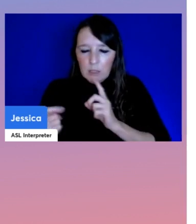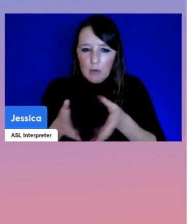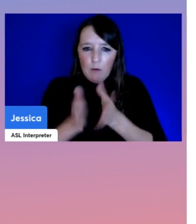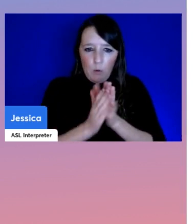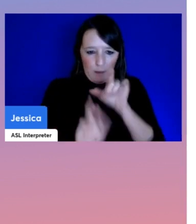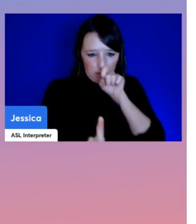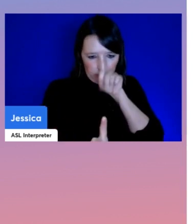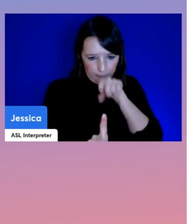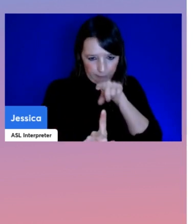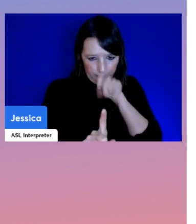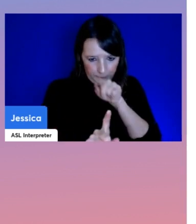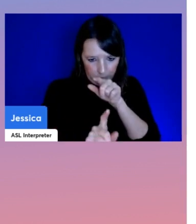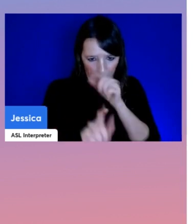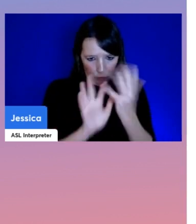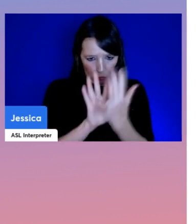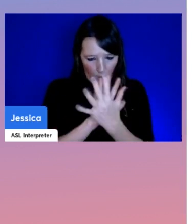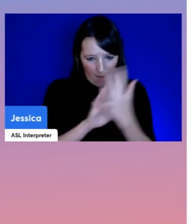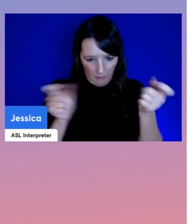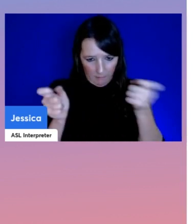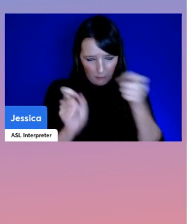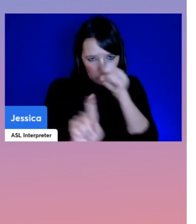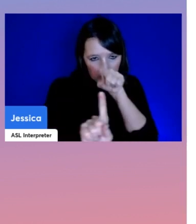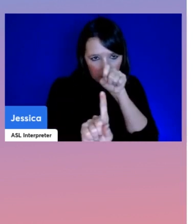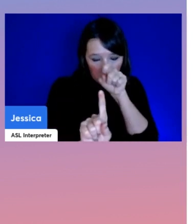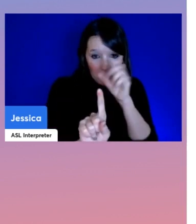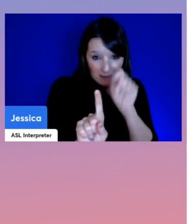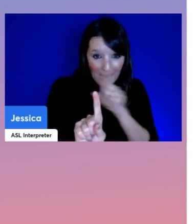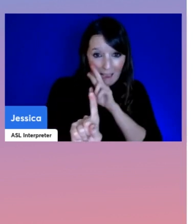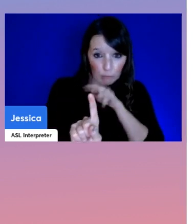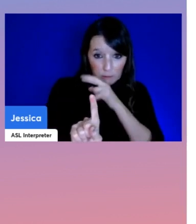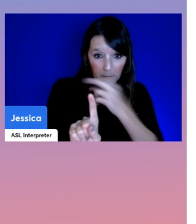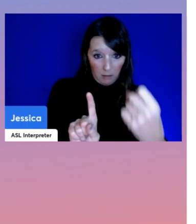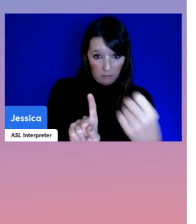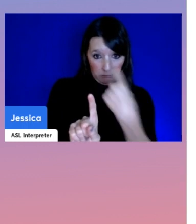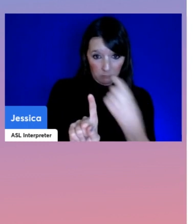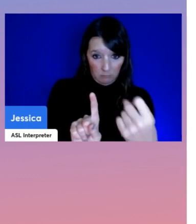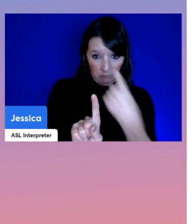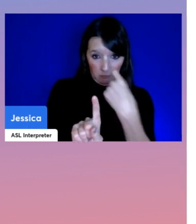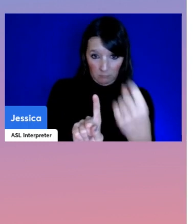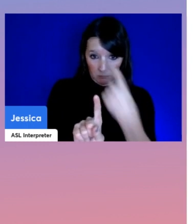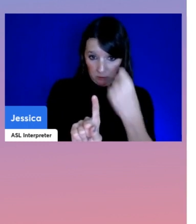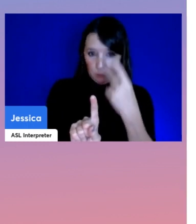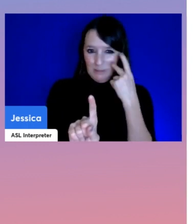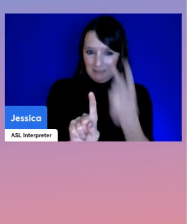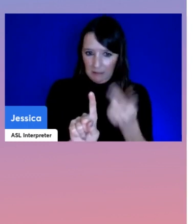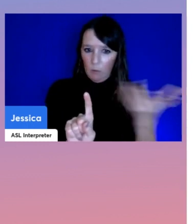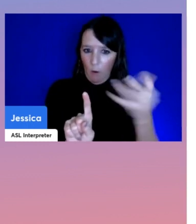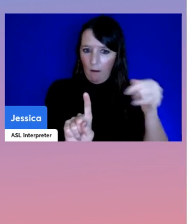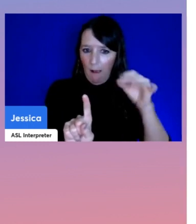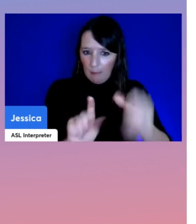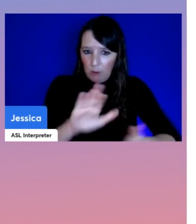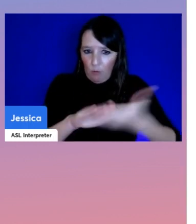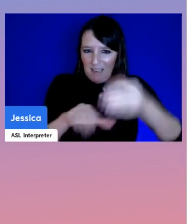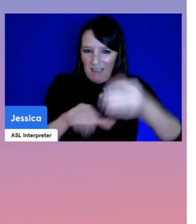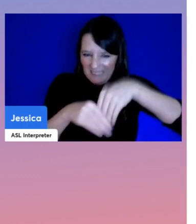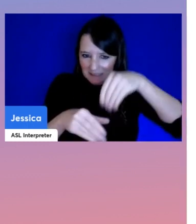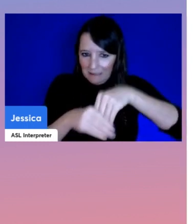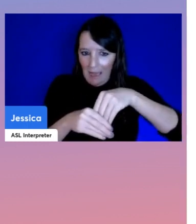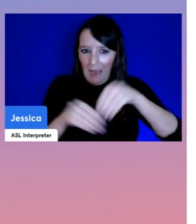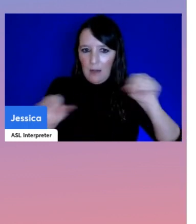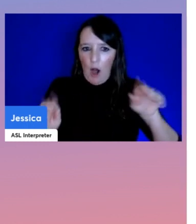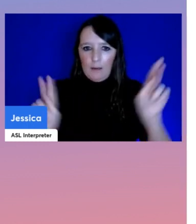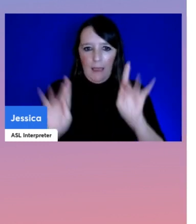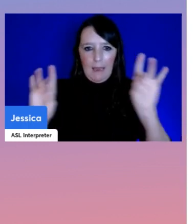traffic manager and see if I can get a response from the applications running inside of Kubernetes.